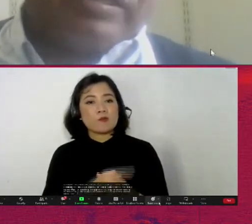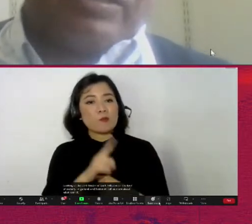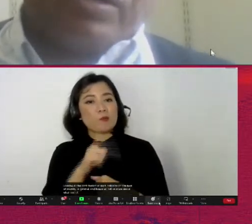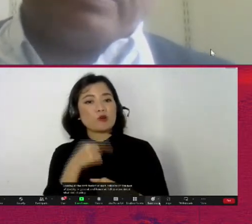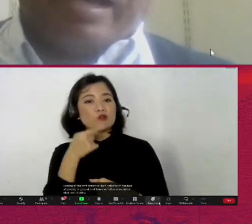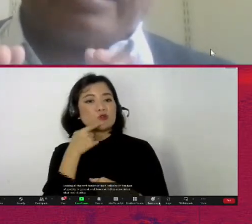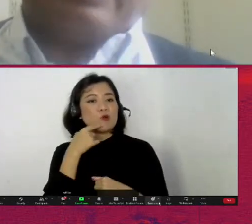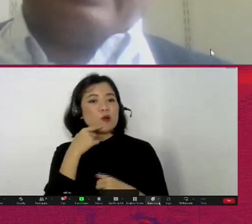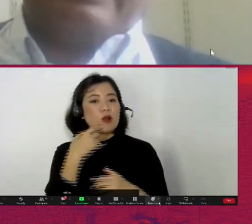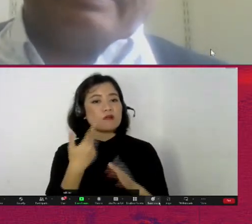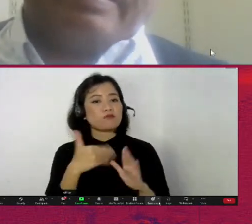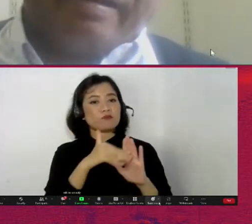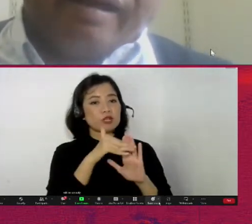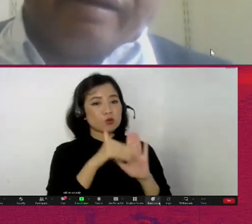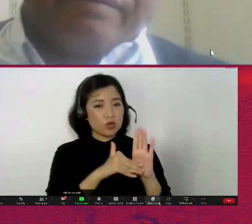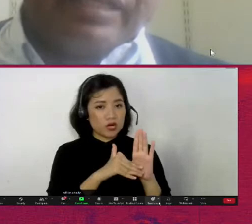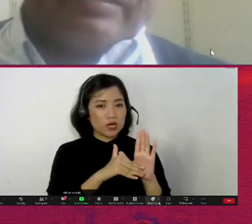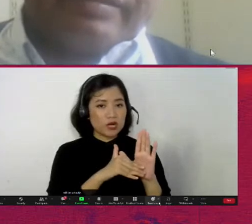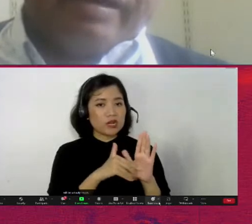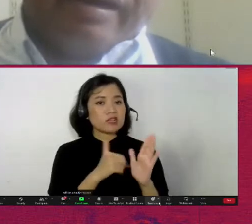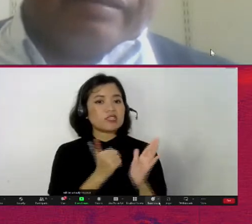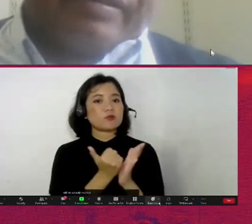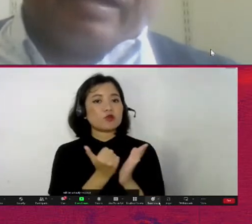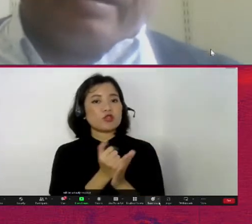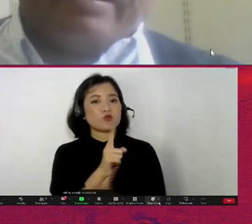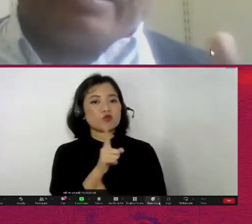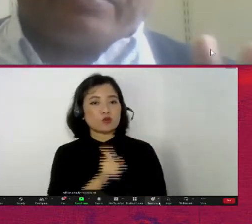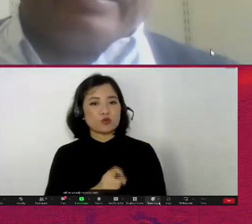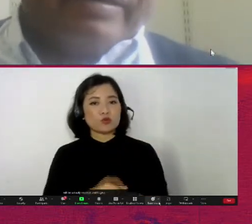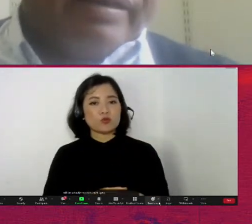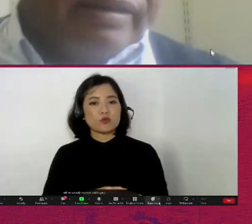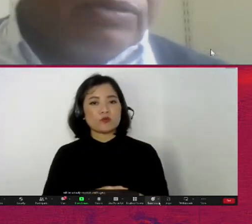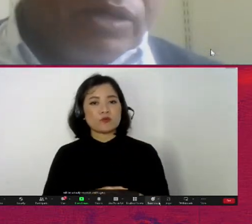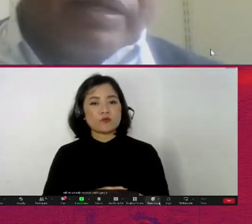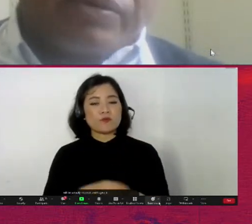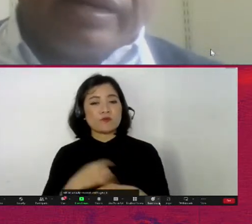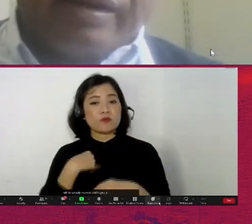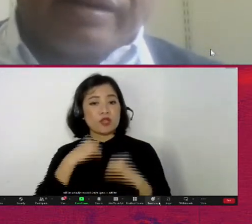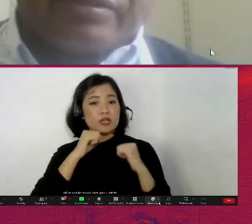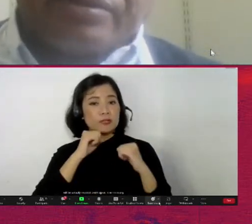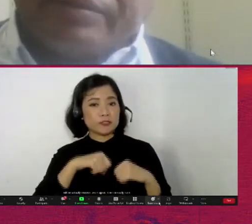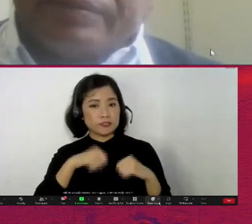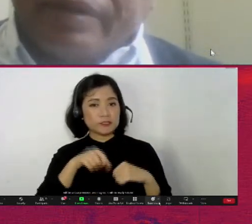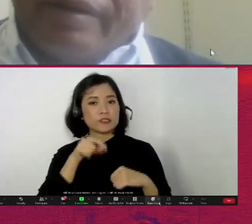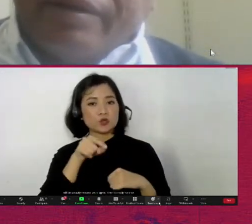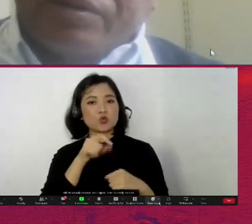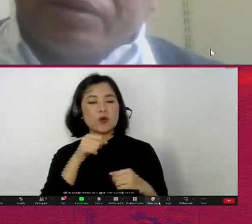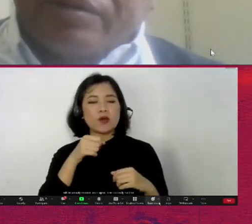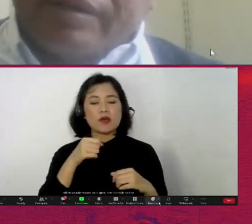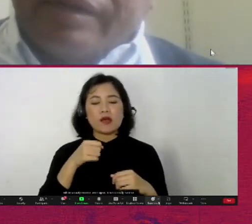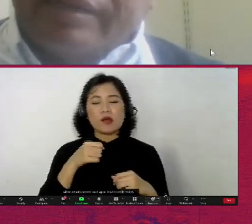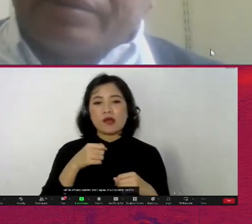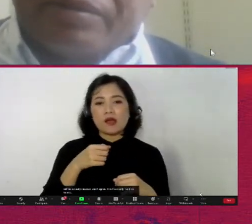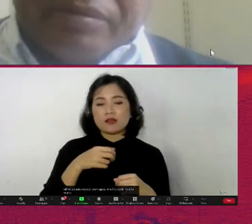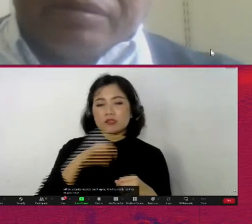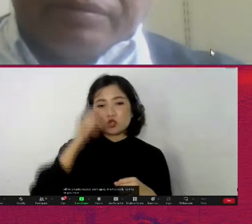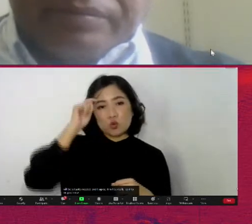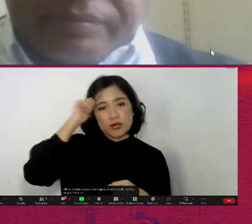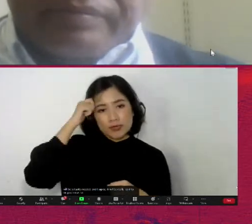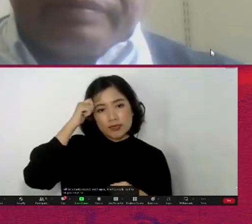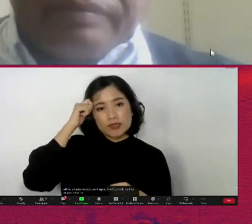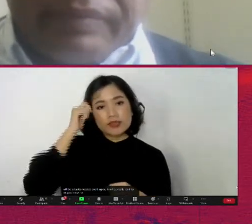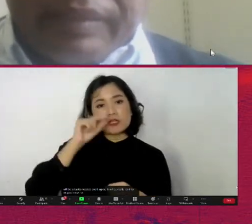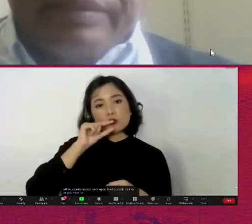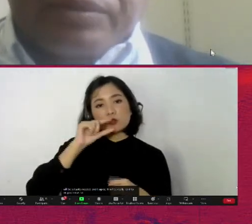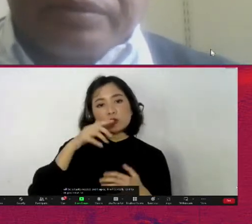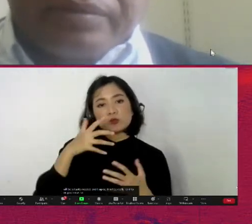of policy will be actually needed. And I agree, it will be really hard to